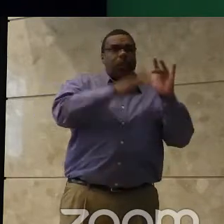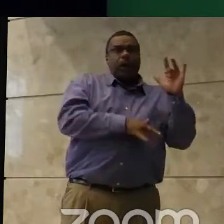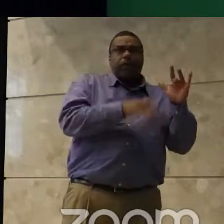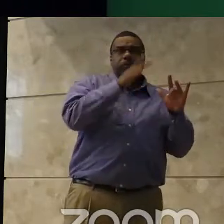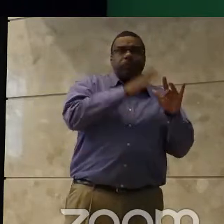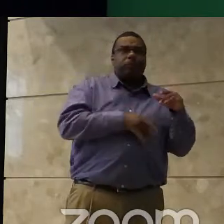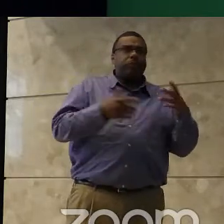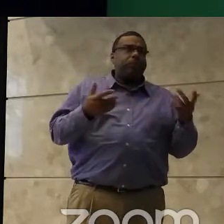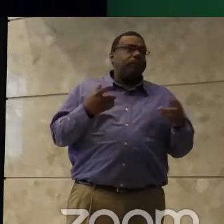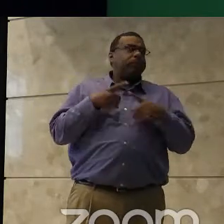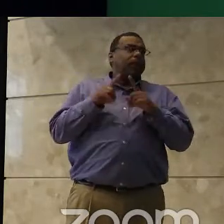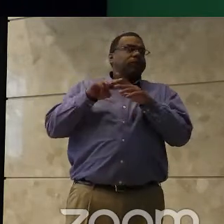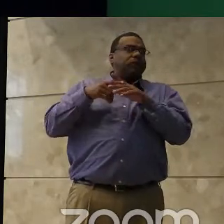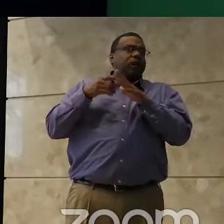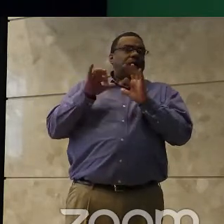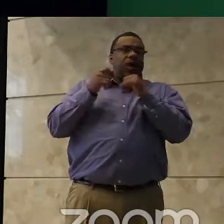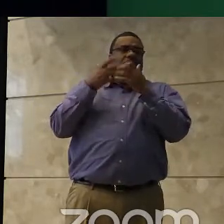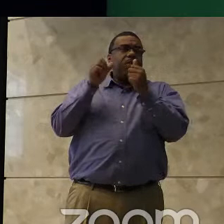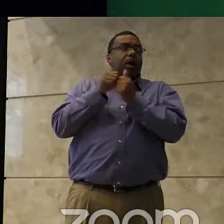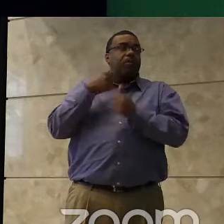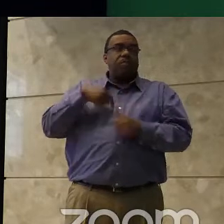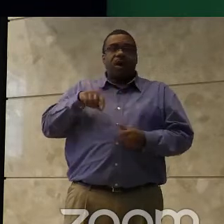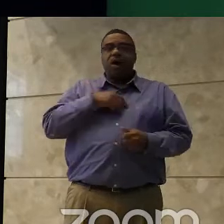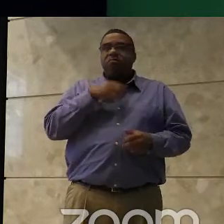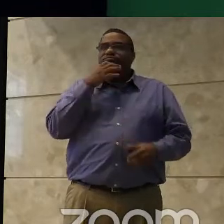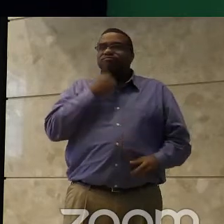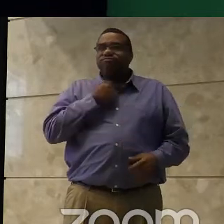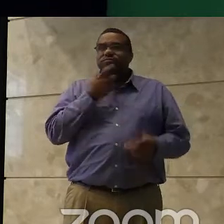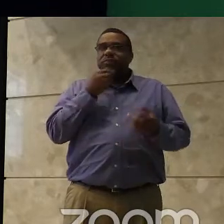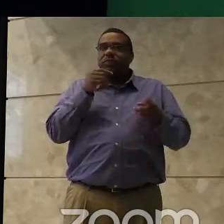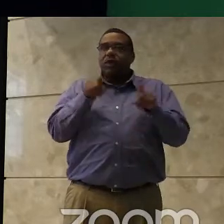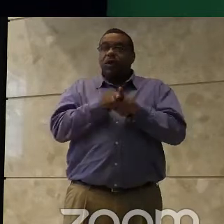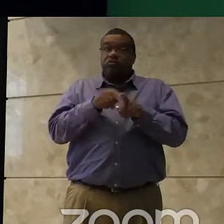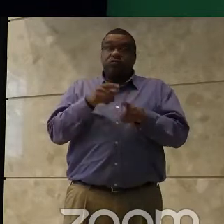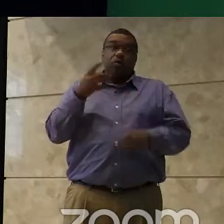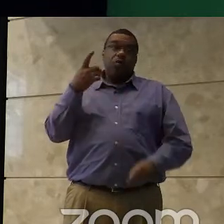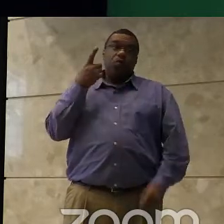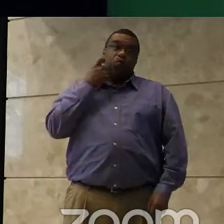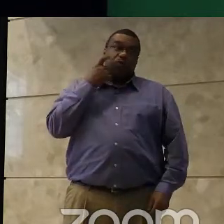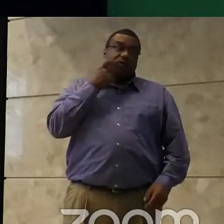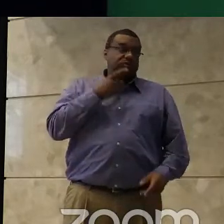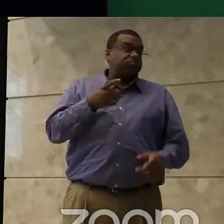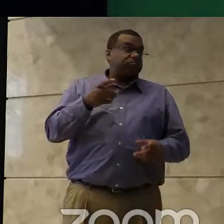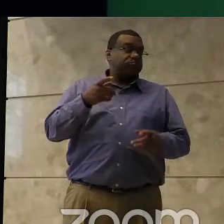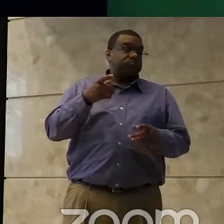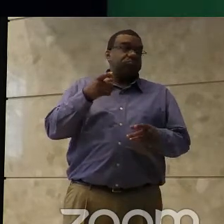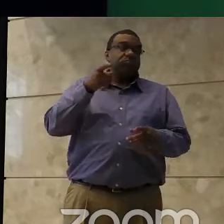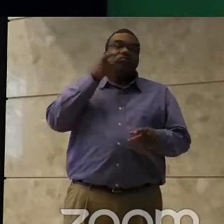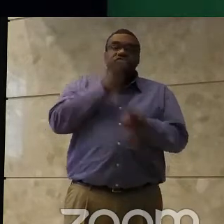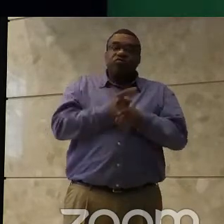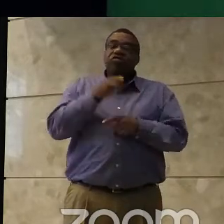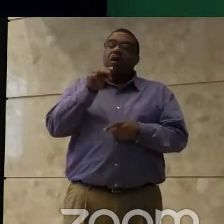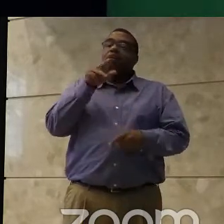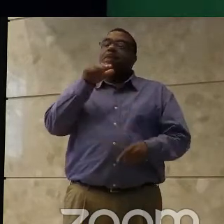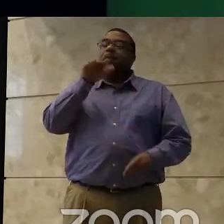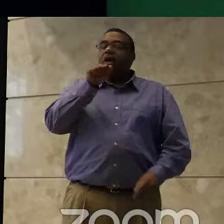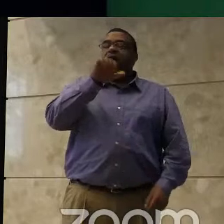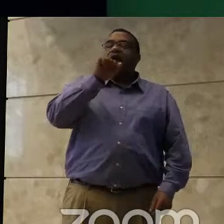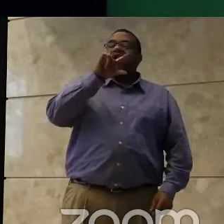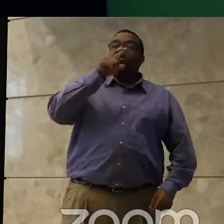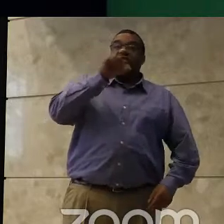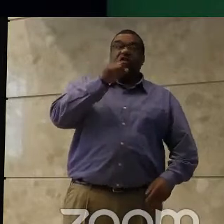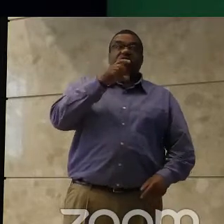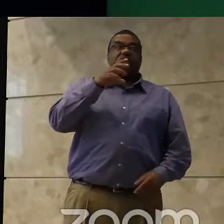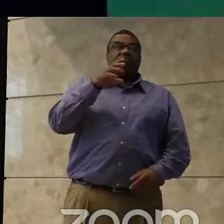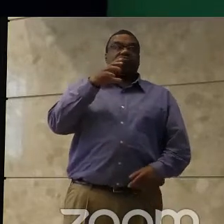with words from our beloved and now late Sister Maya Angelou, who looked into the face of